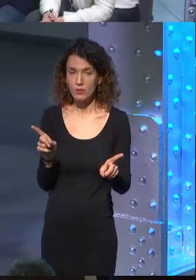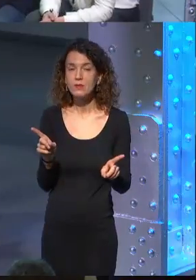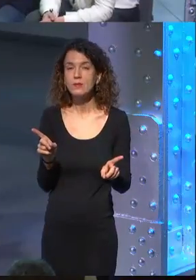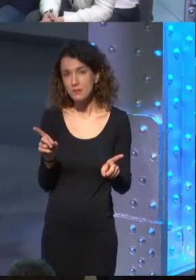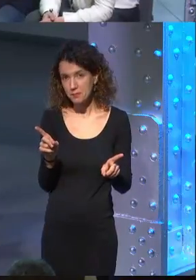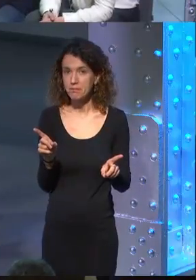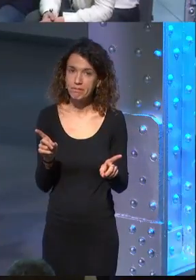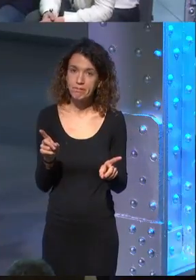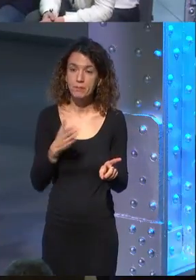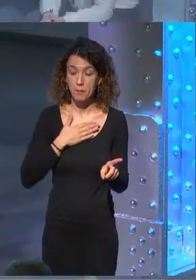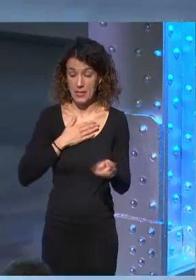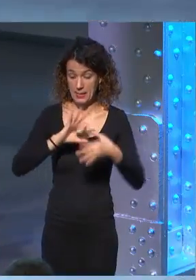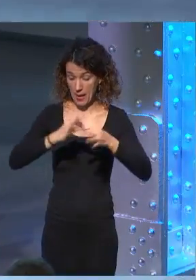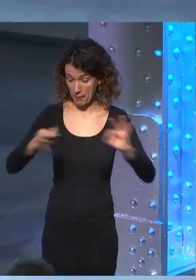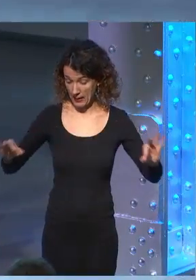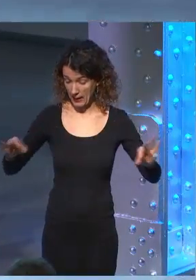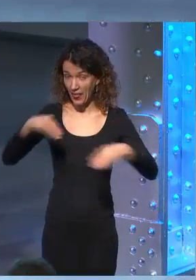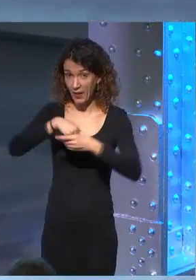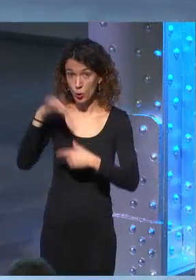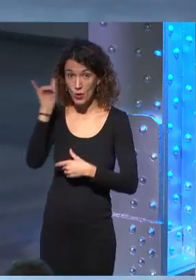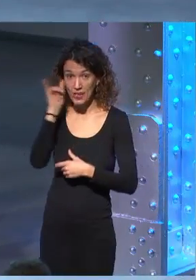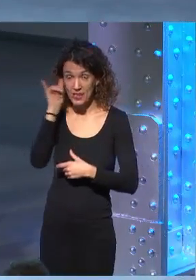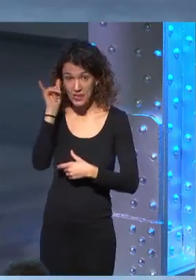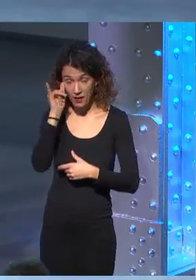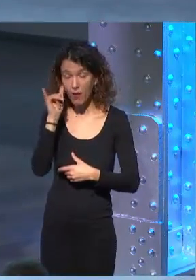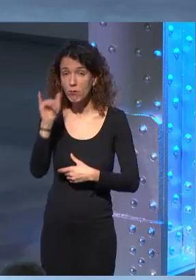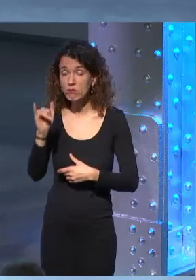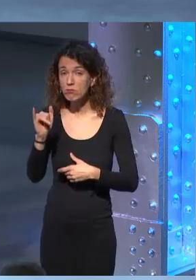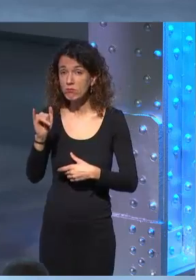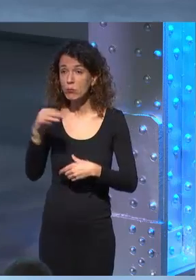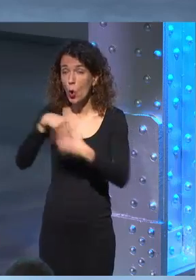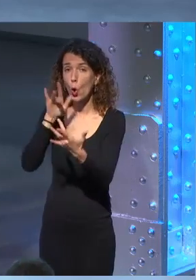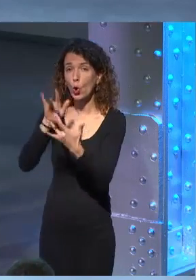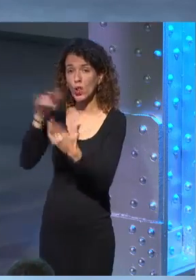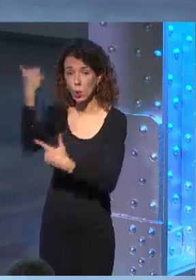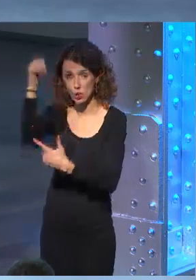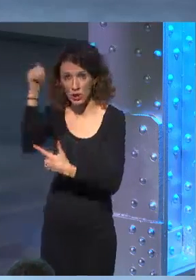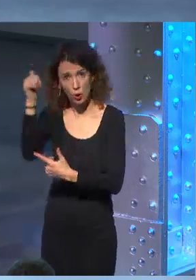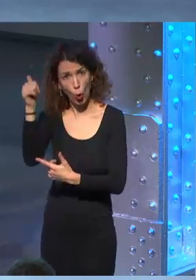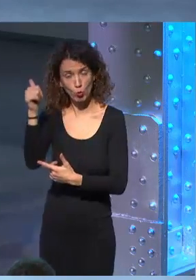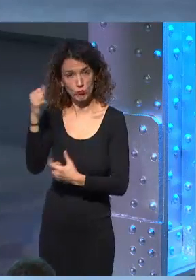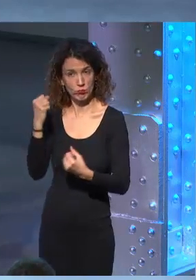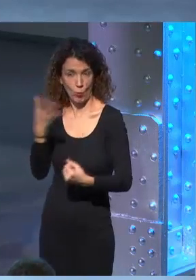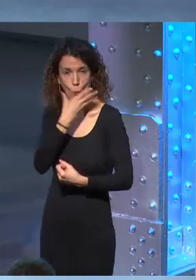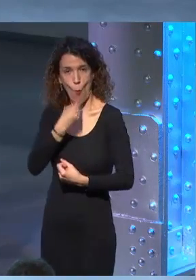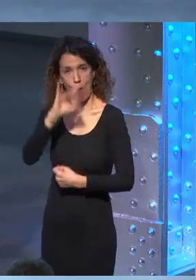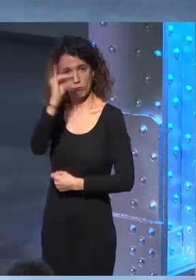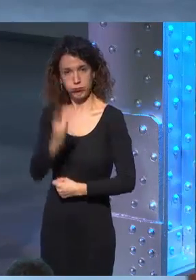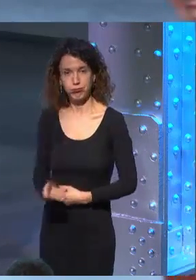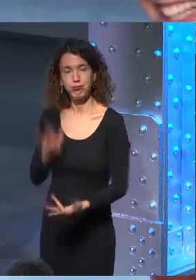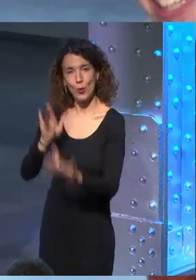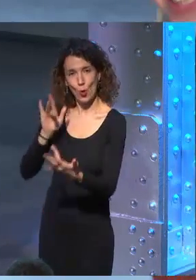Well, I haven't either. But my friends on the Instagram, they follow accounts